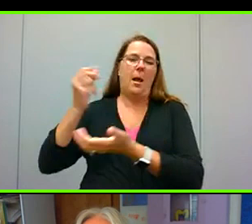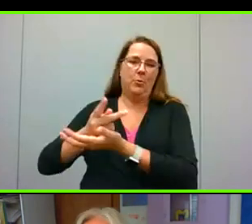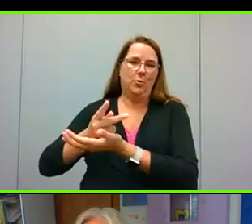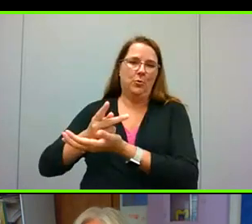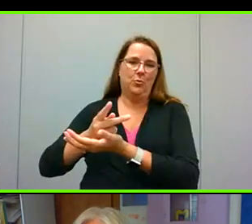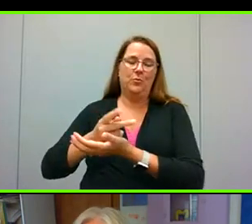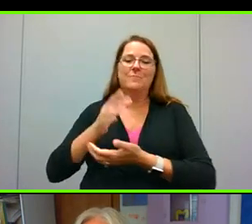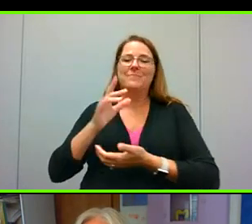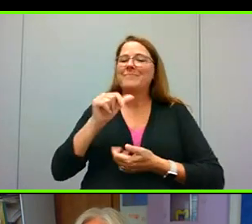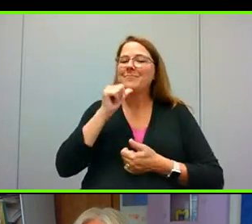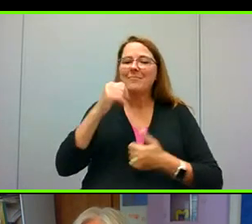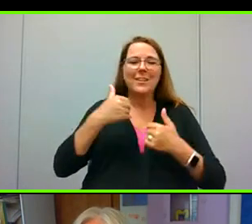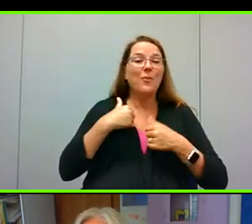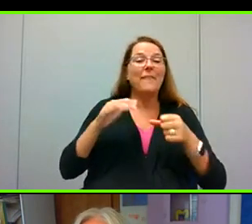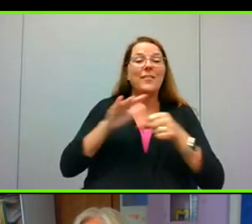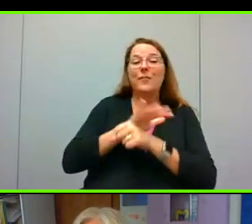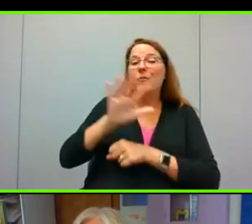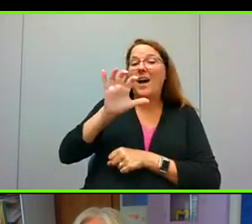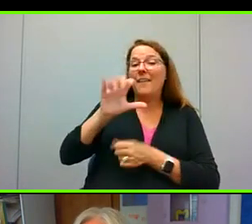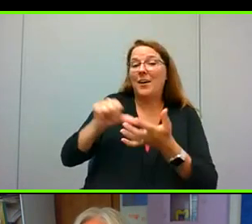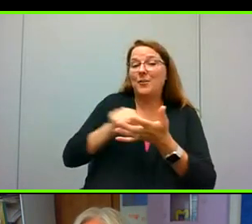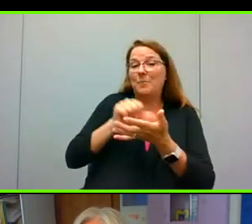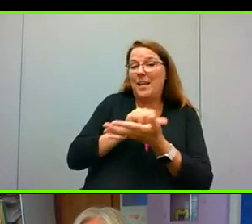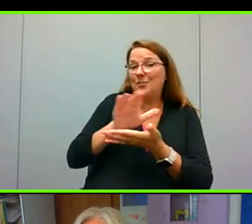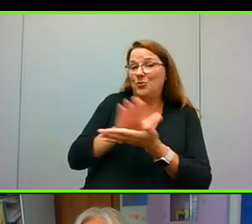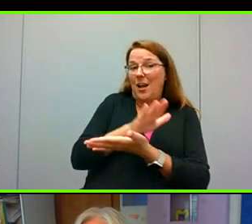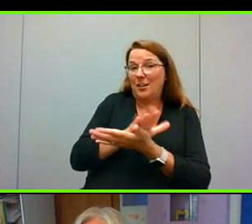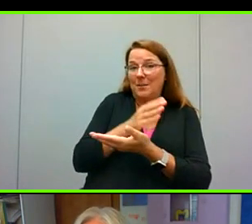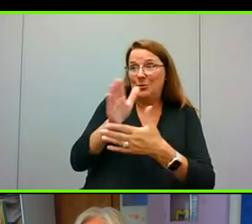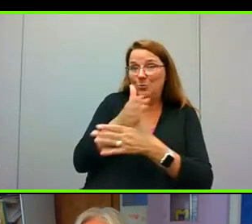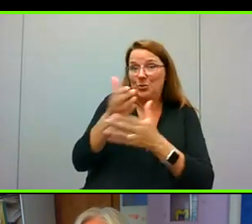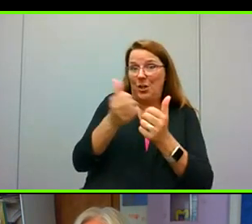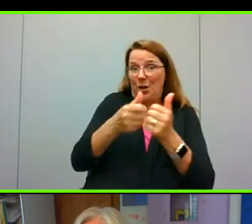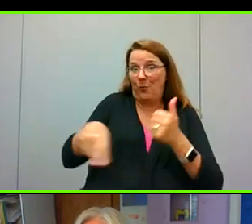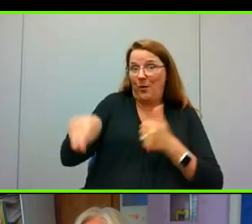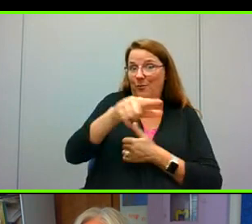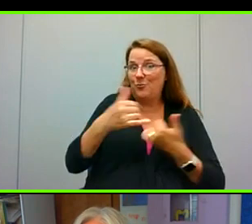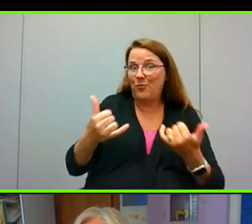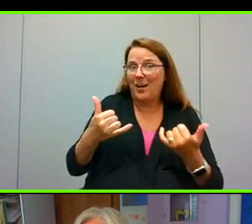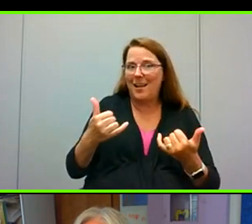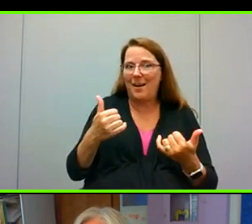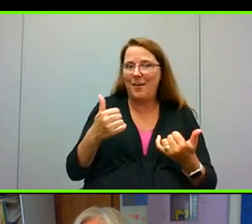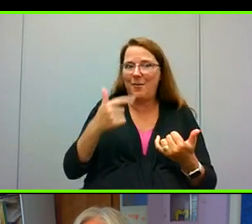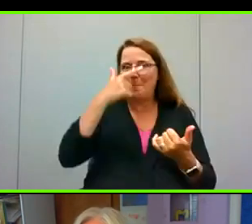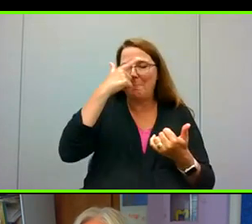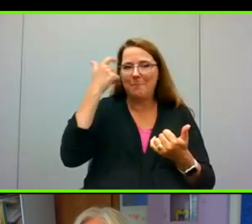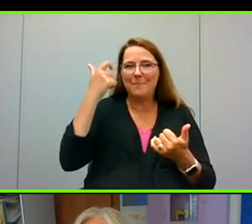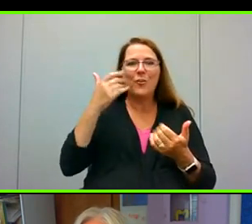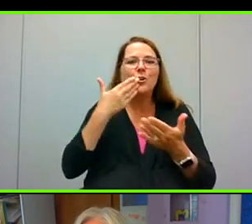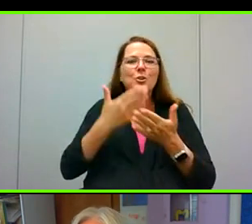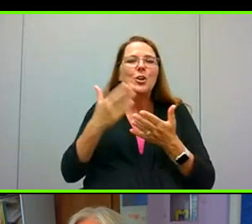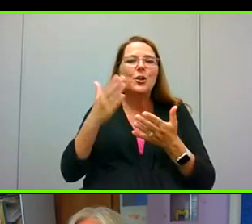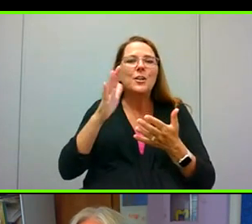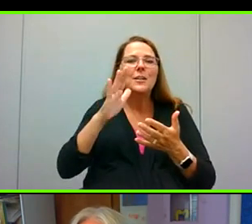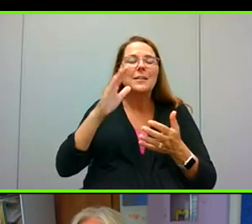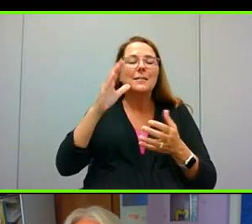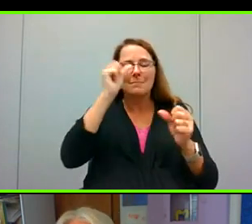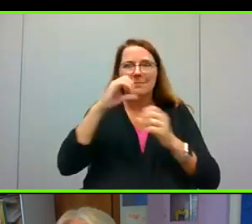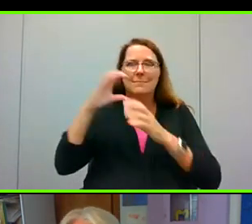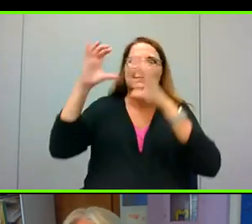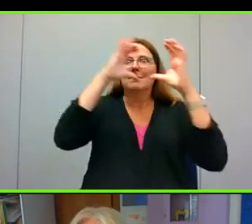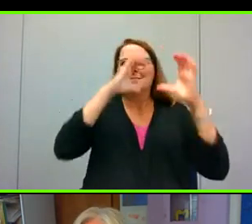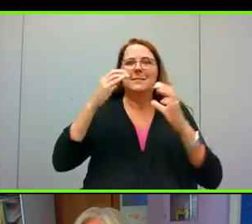that I don't have the full 500-page document to share with you all right now for good insomnia bedtime reading, but anyway, but